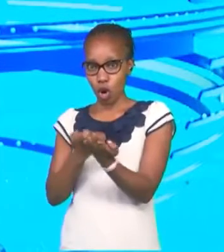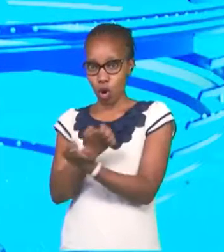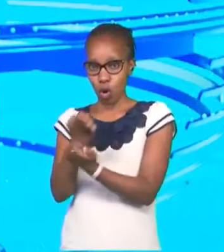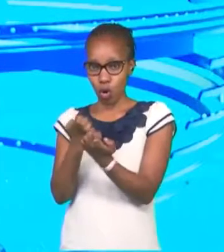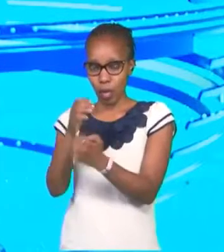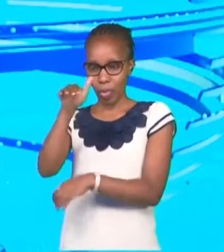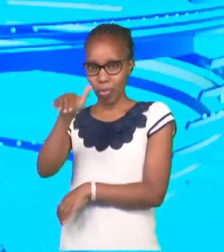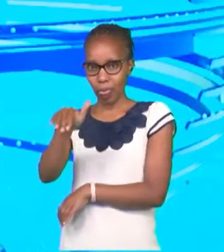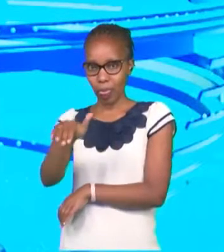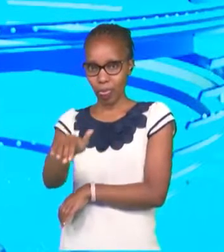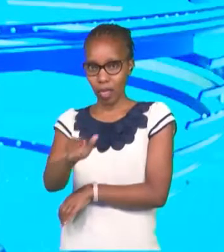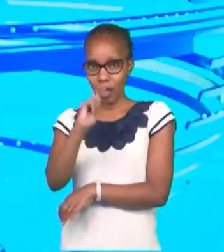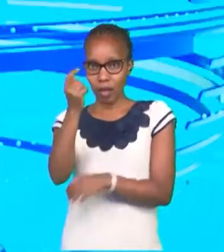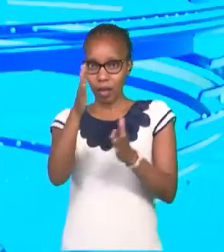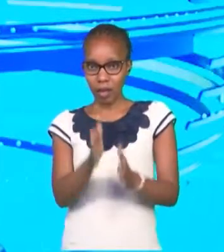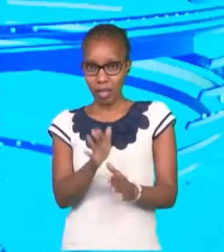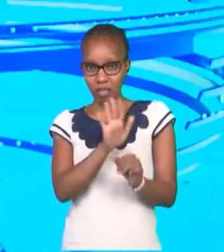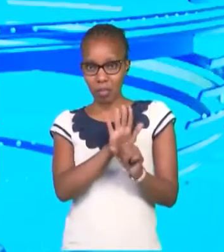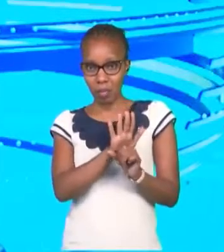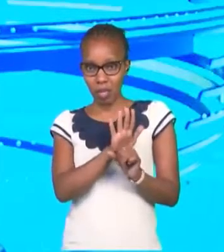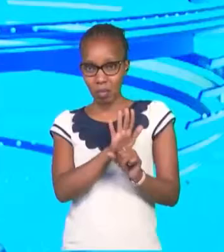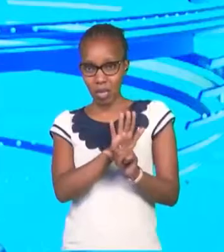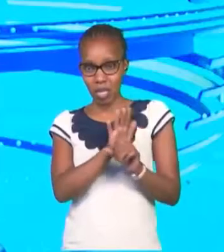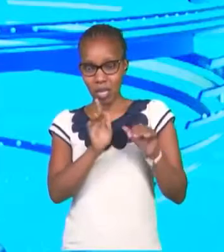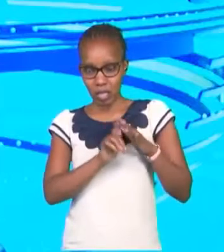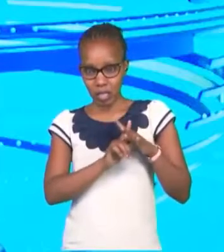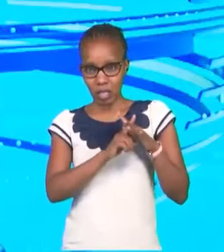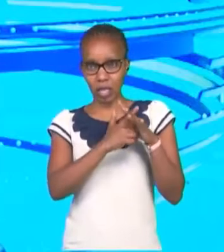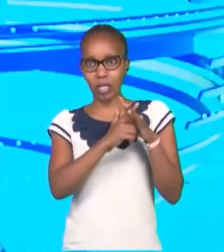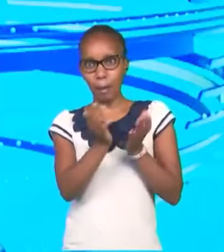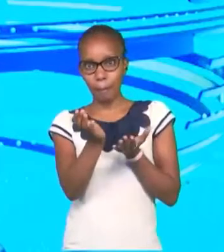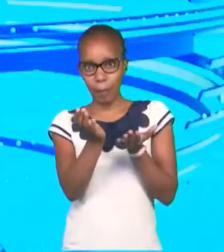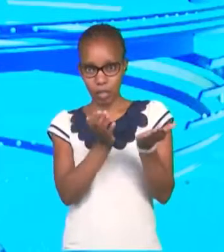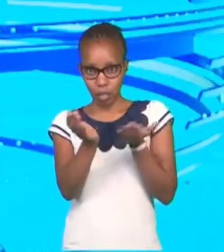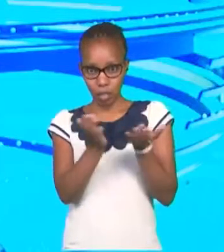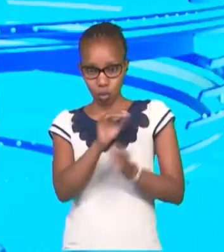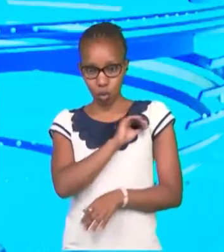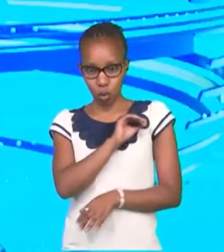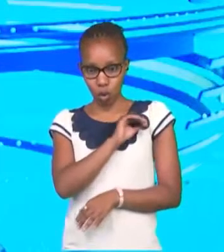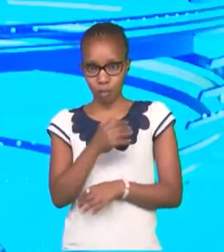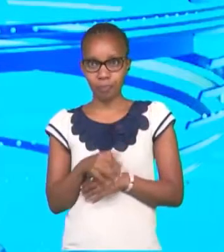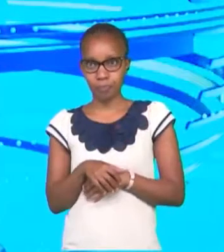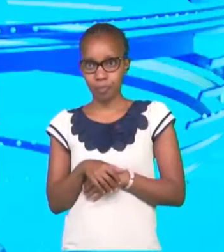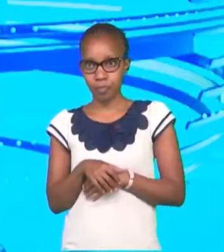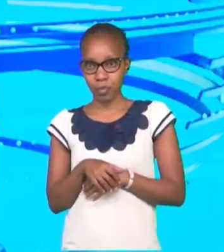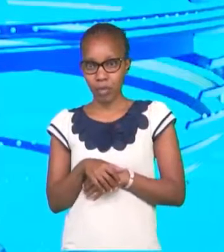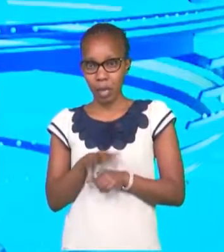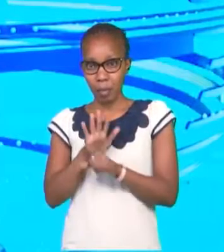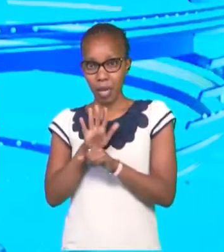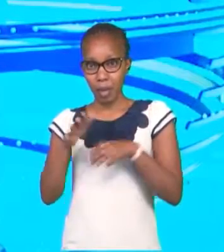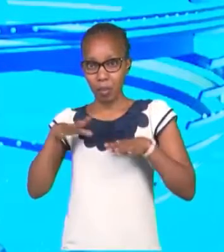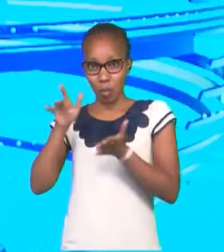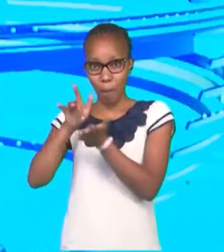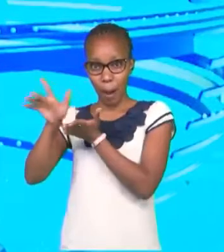from the pandemic pushed many Kenyans to seek state tenders and into entrepreneurship. In the wake of layoffs and job